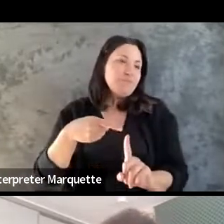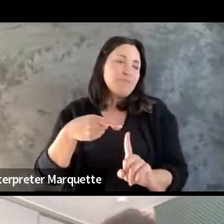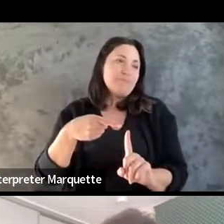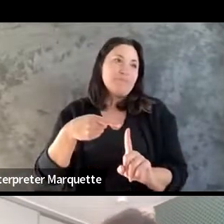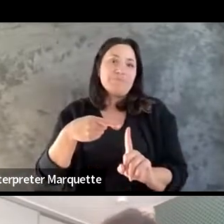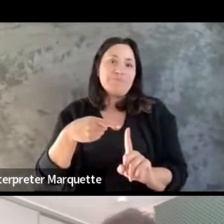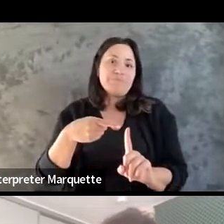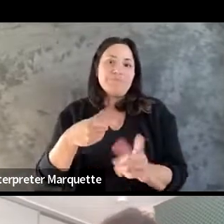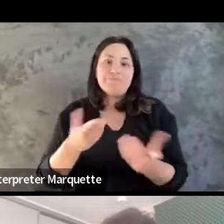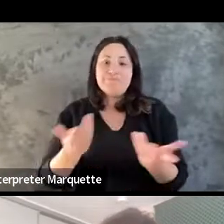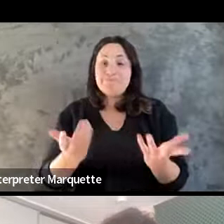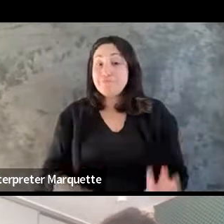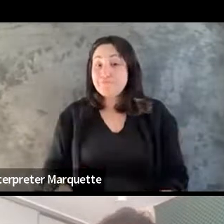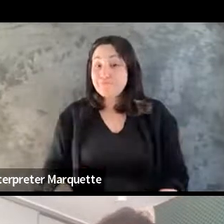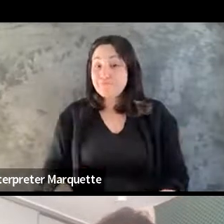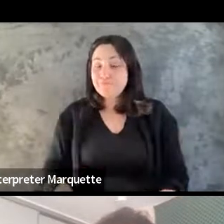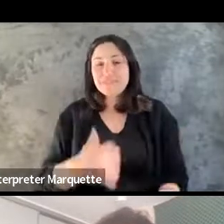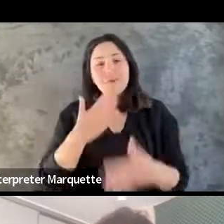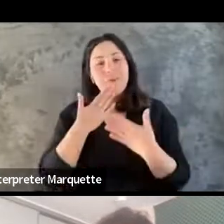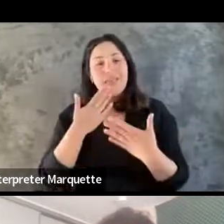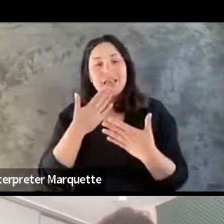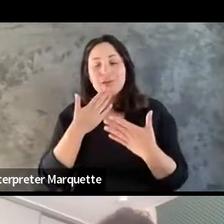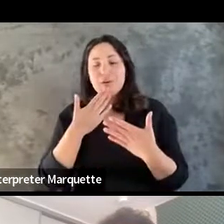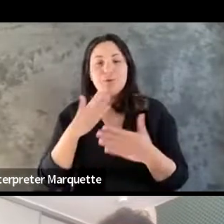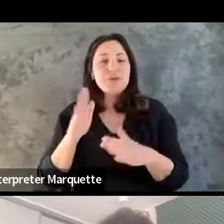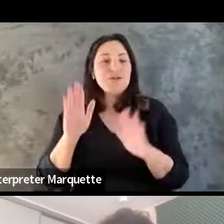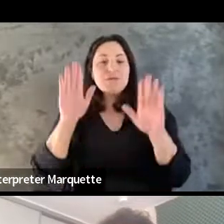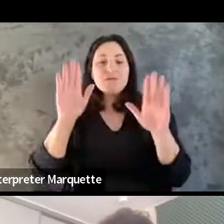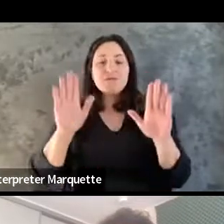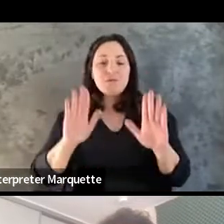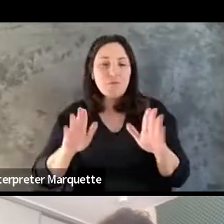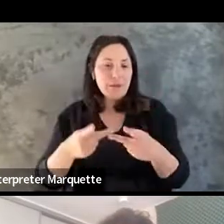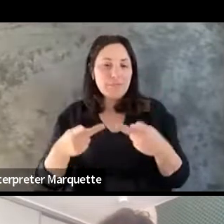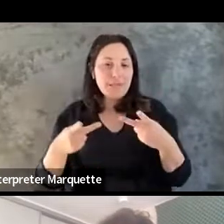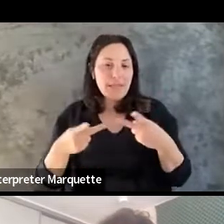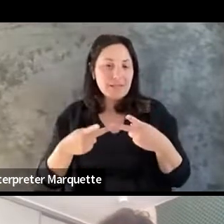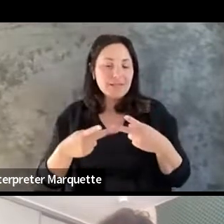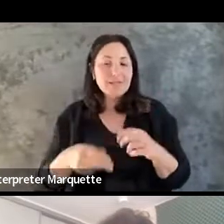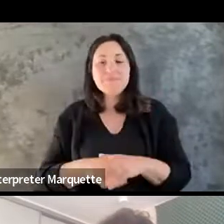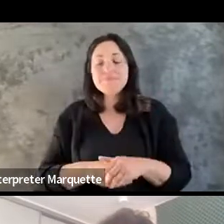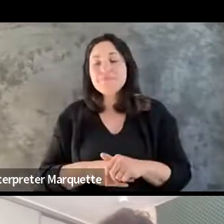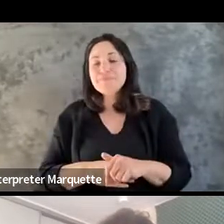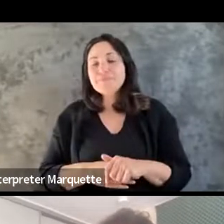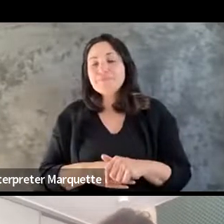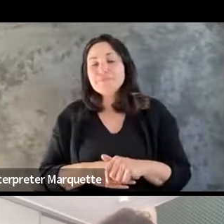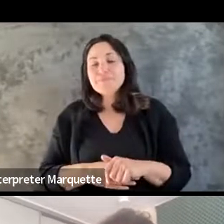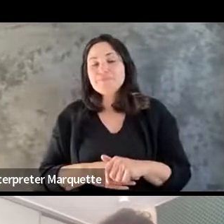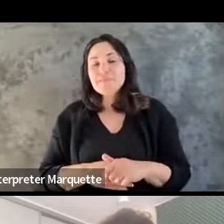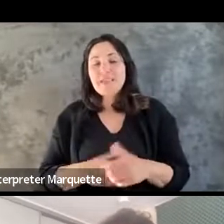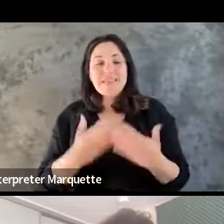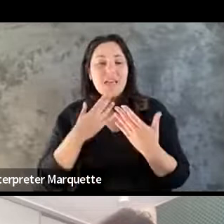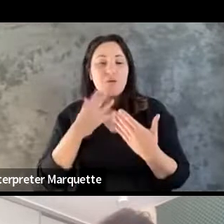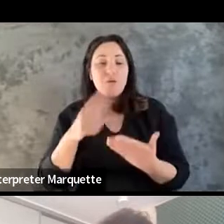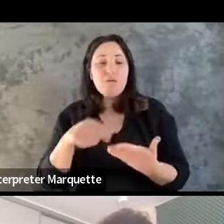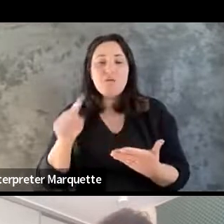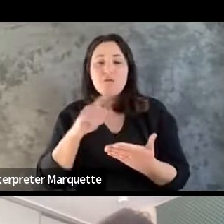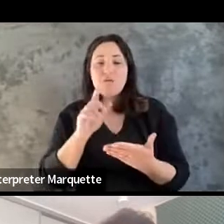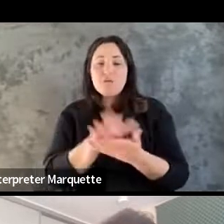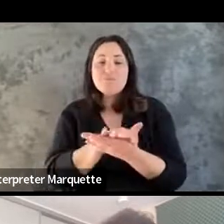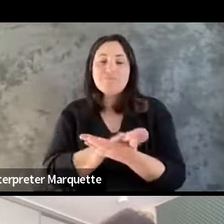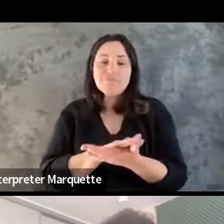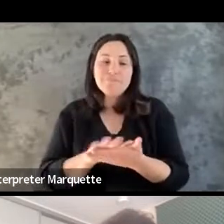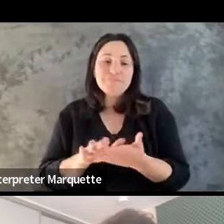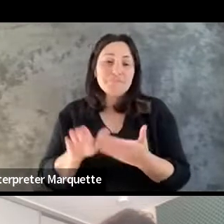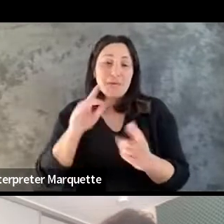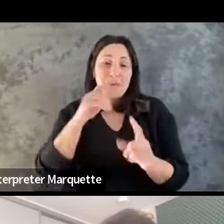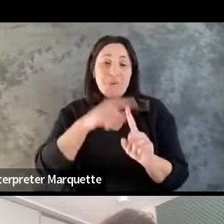about. And I just want to thank you guys. It was an amazing venue. Thank you to all of you for the kind, positive words. You know, this is a